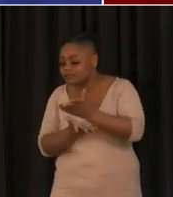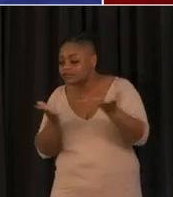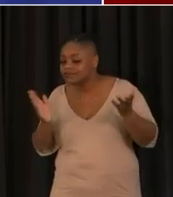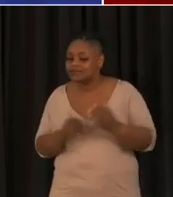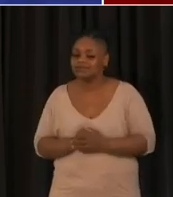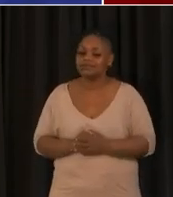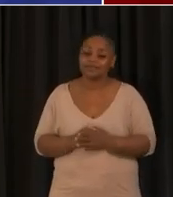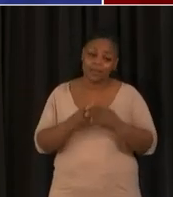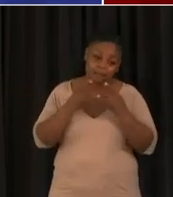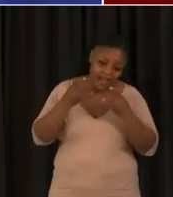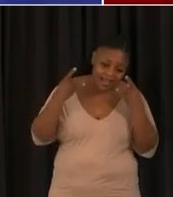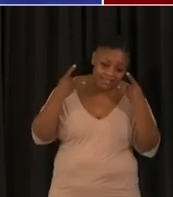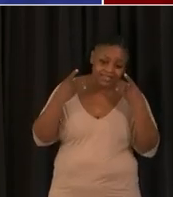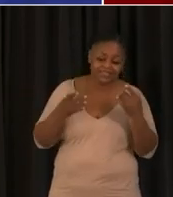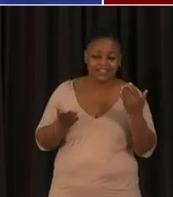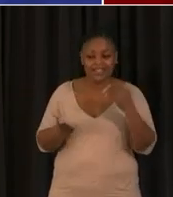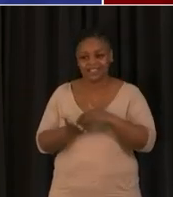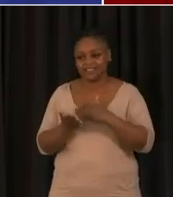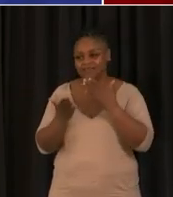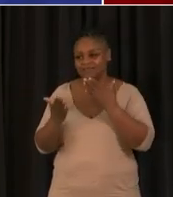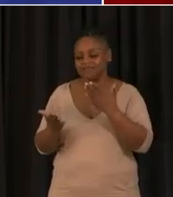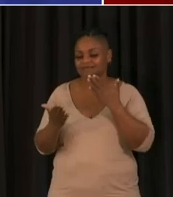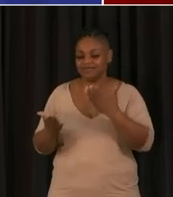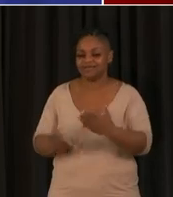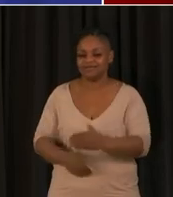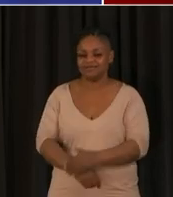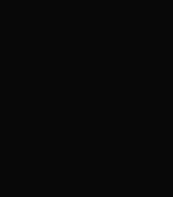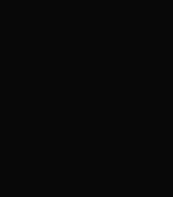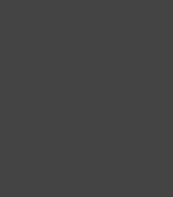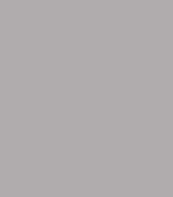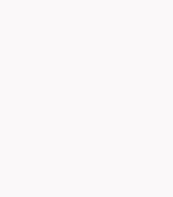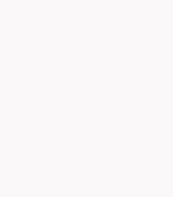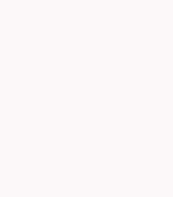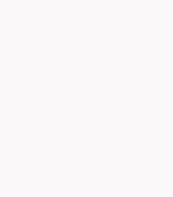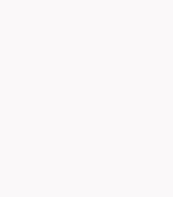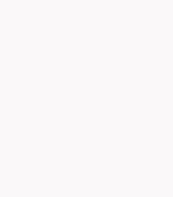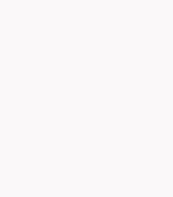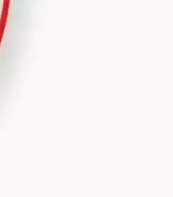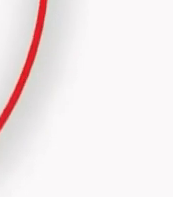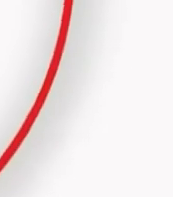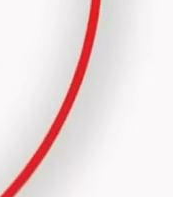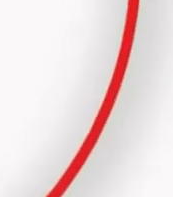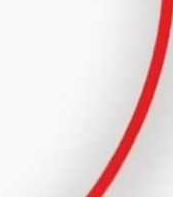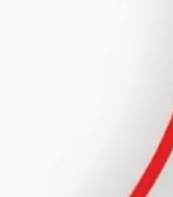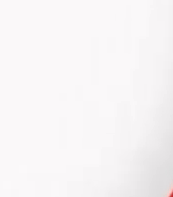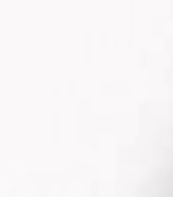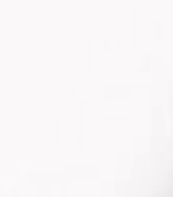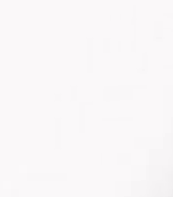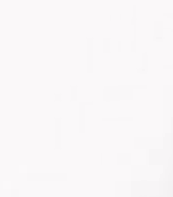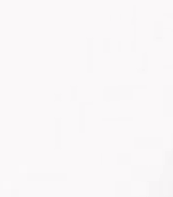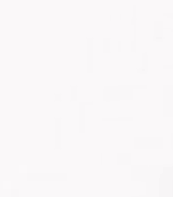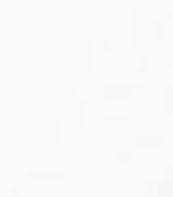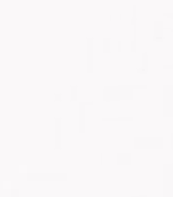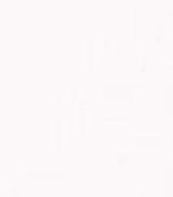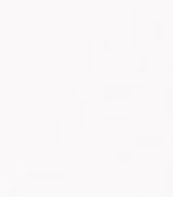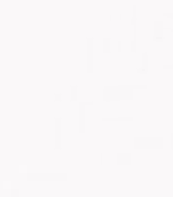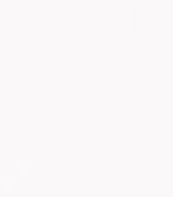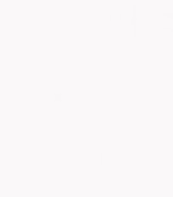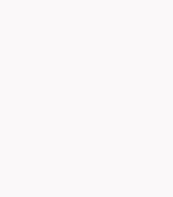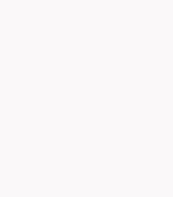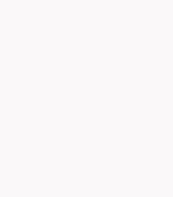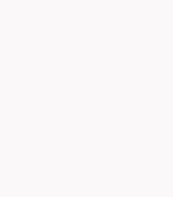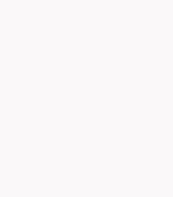A lot of those jobs were in the hospitality sector. So I guess the question from social media is about, folks are losing